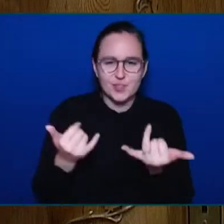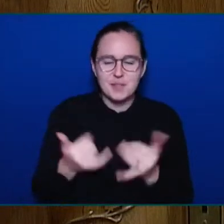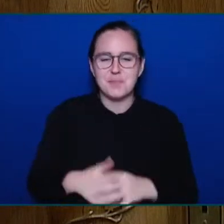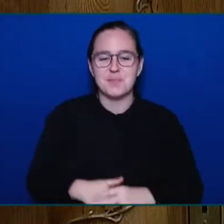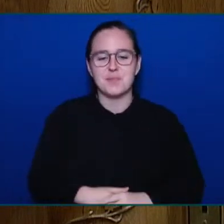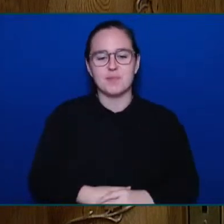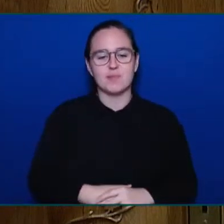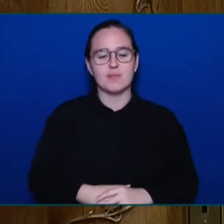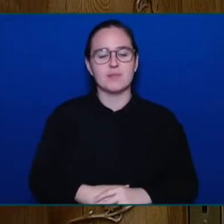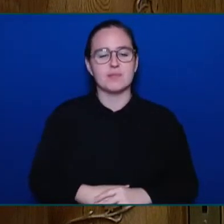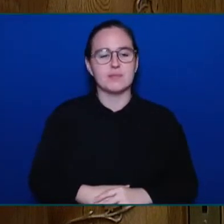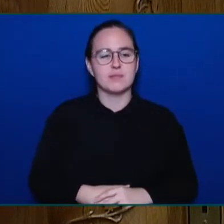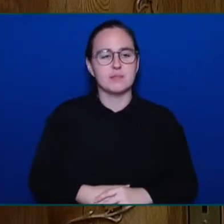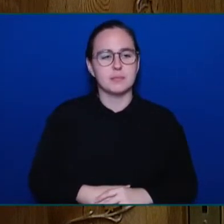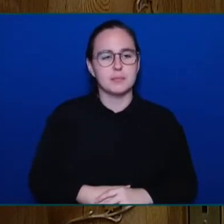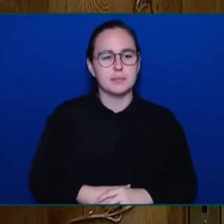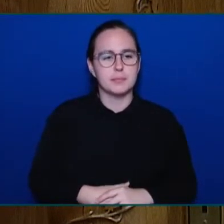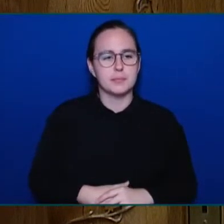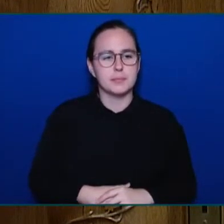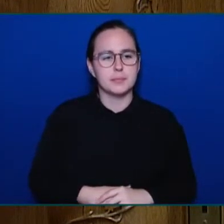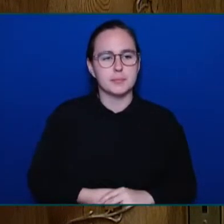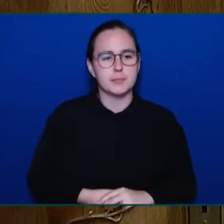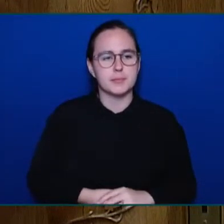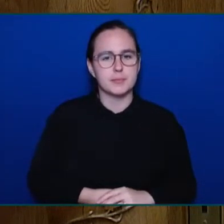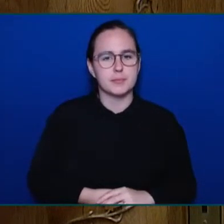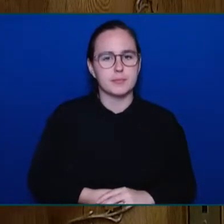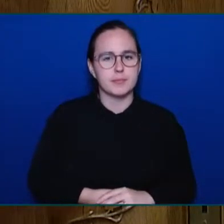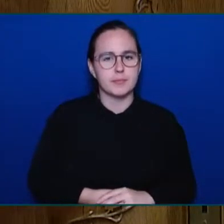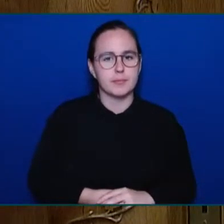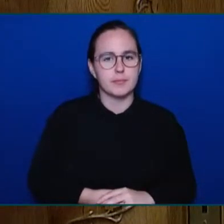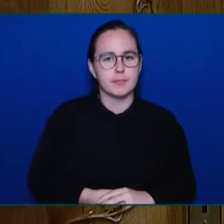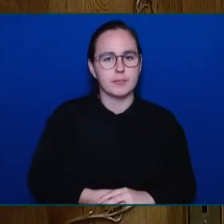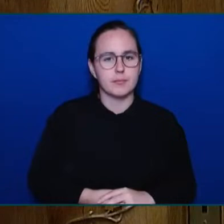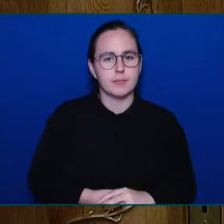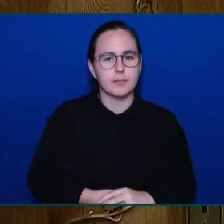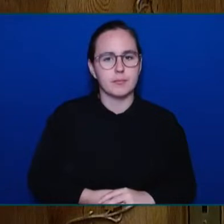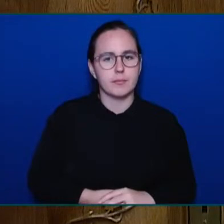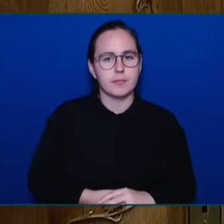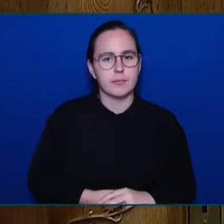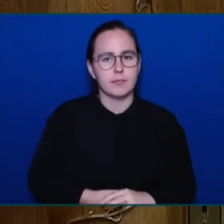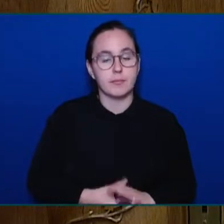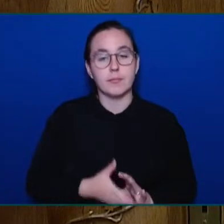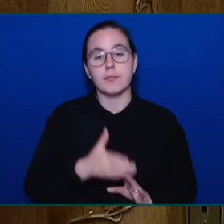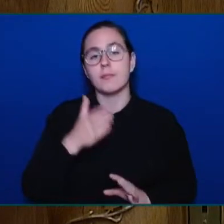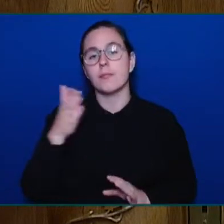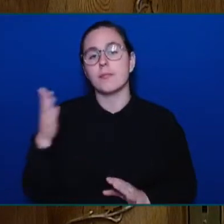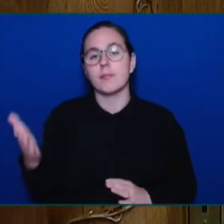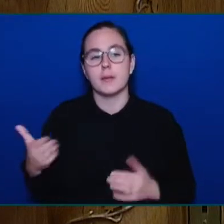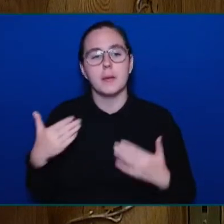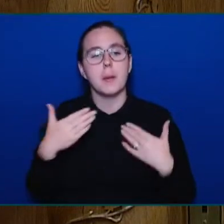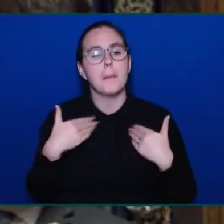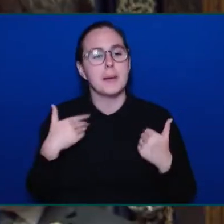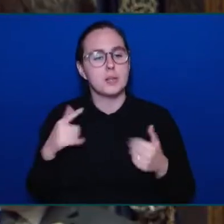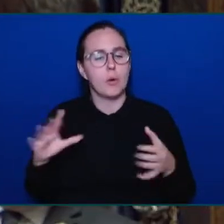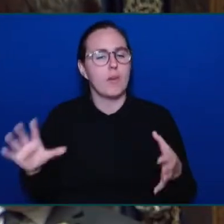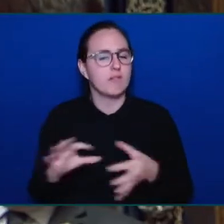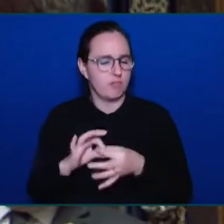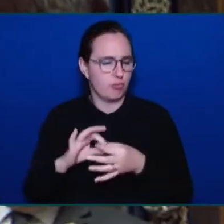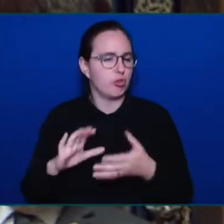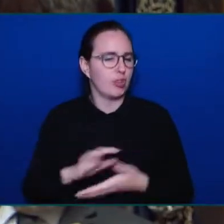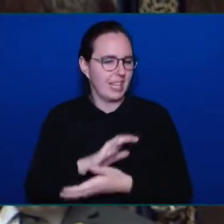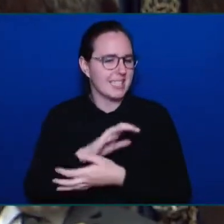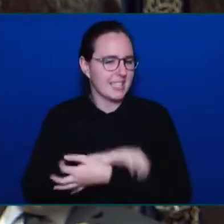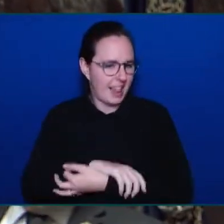Minister of Indigenous Relations, Reconciliation. Thank you so much, Mr. Speaker. I have two constituents joining us in the